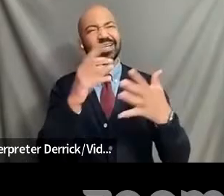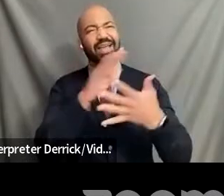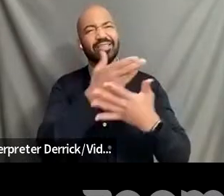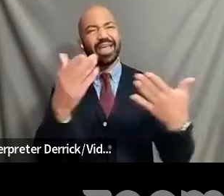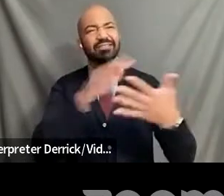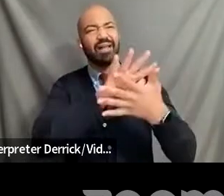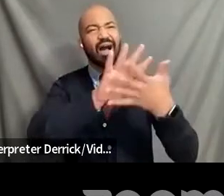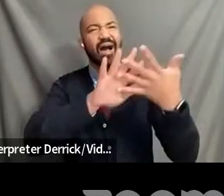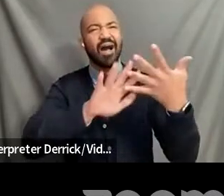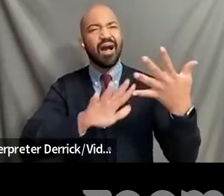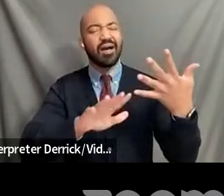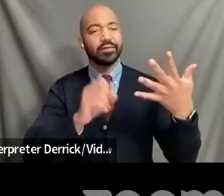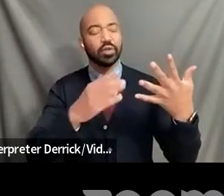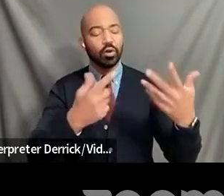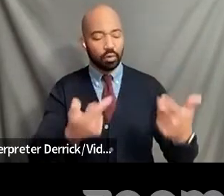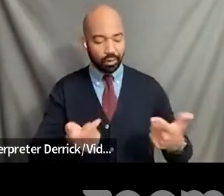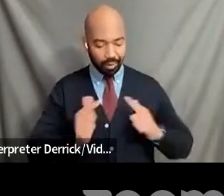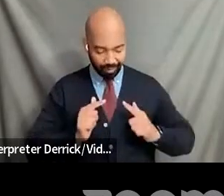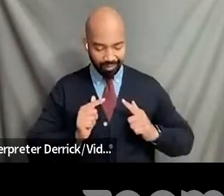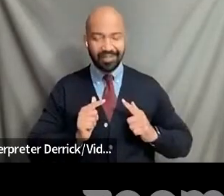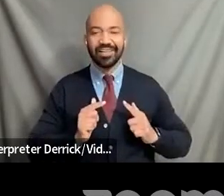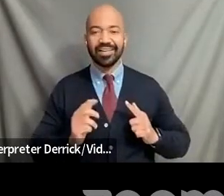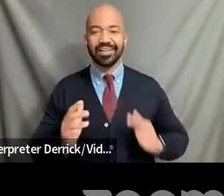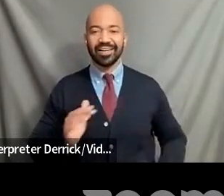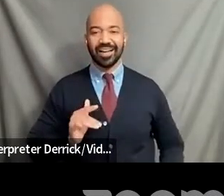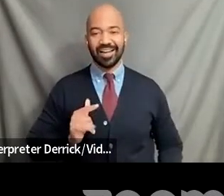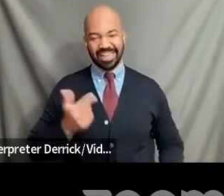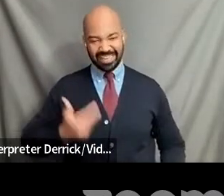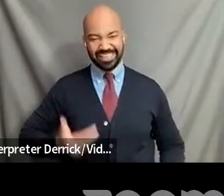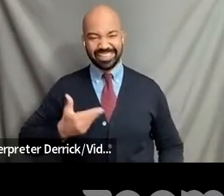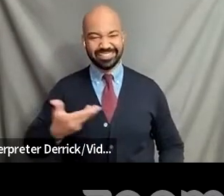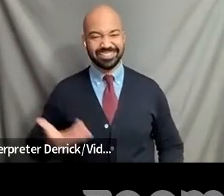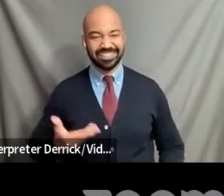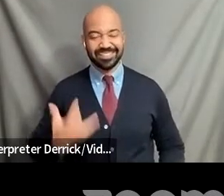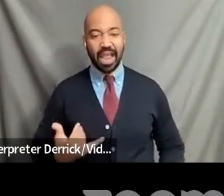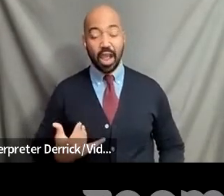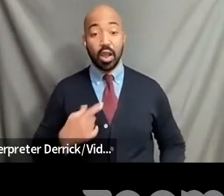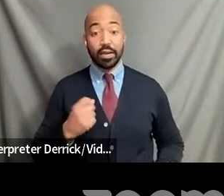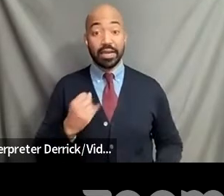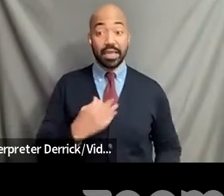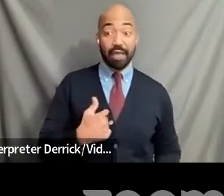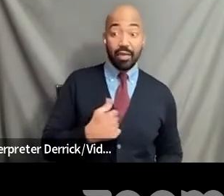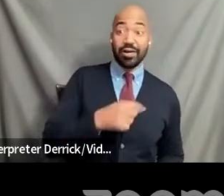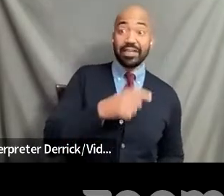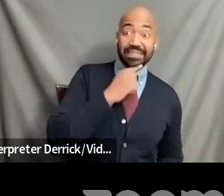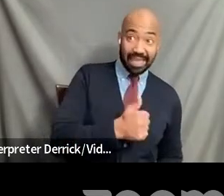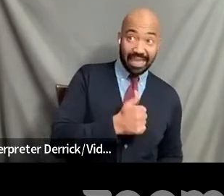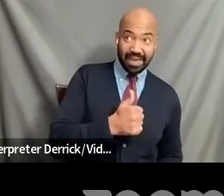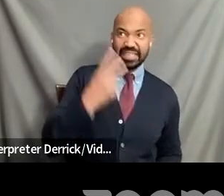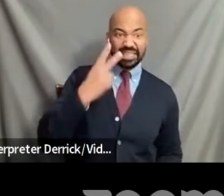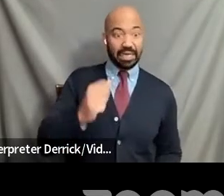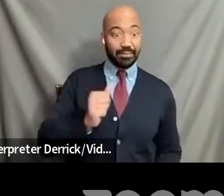well, here I am. If I was 10 and I was looking at myself, I'd be like, yeah, she's cool. Definitely.